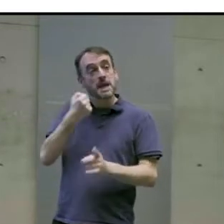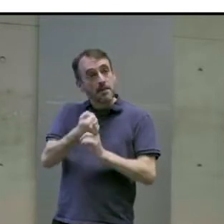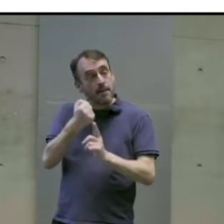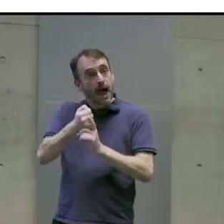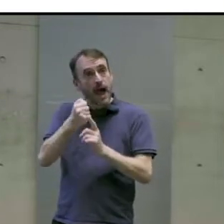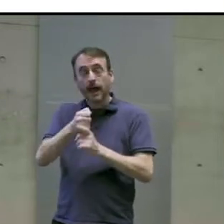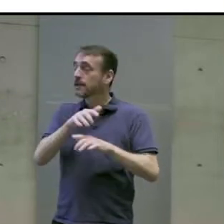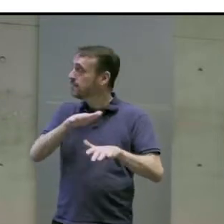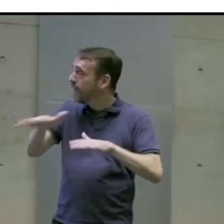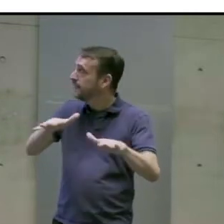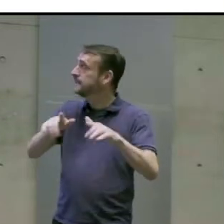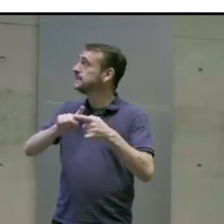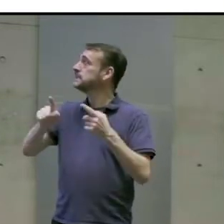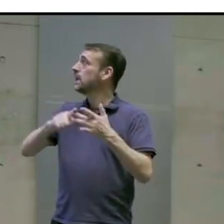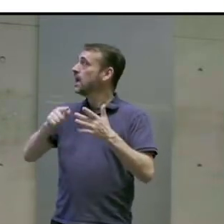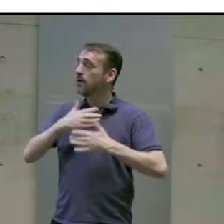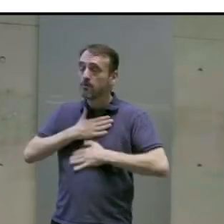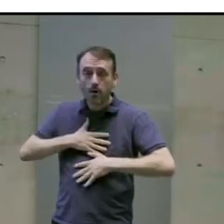serving some kind of purpose.